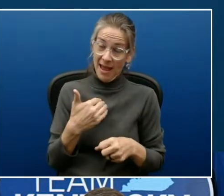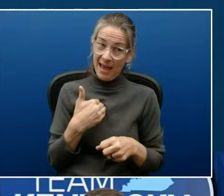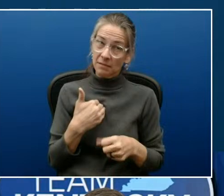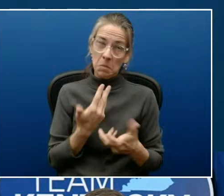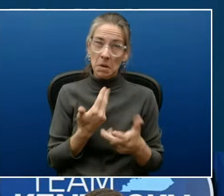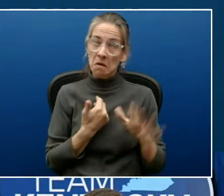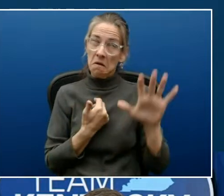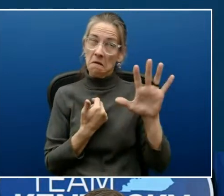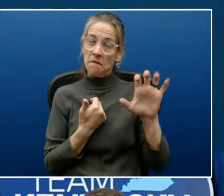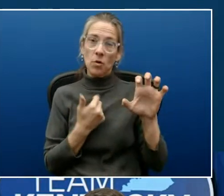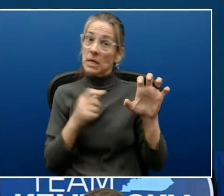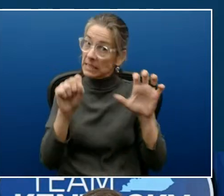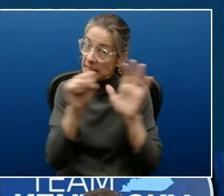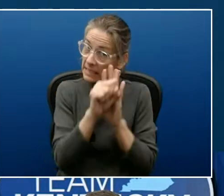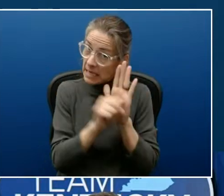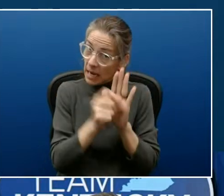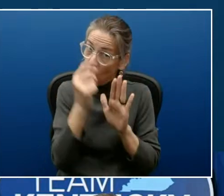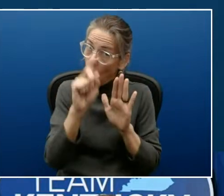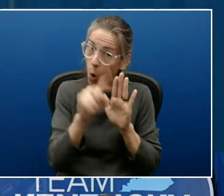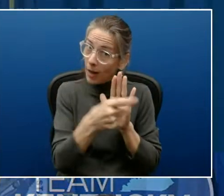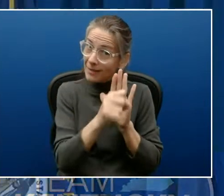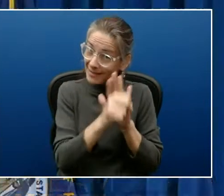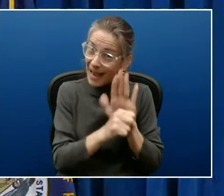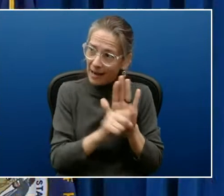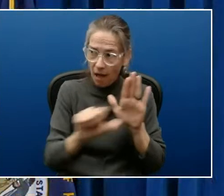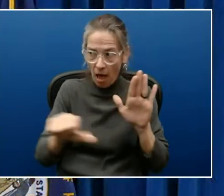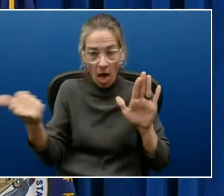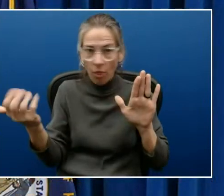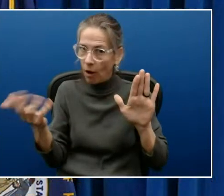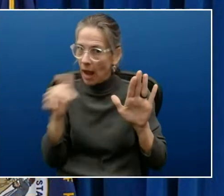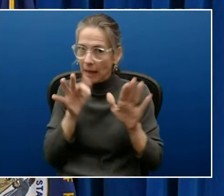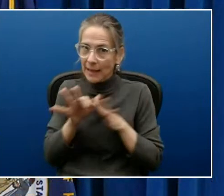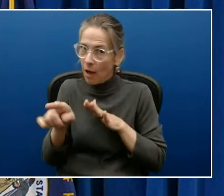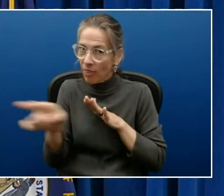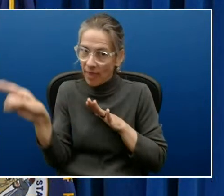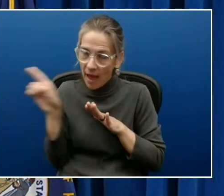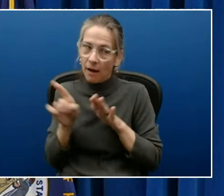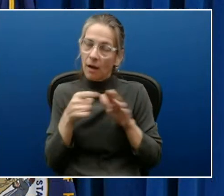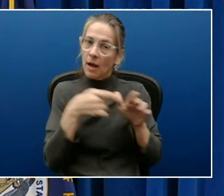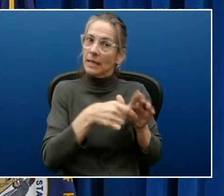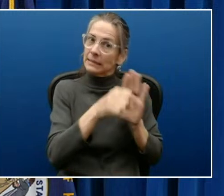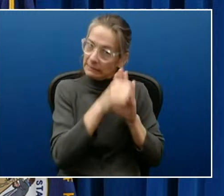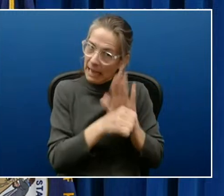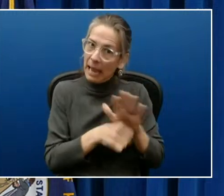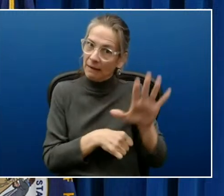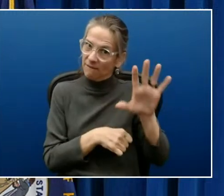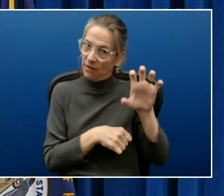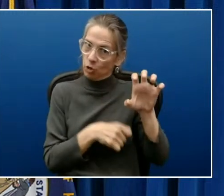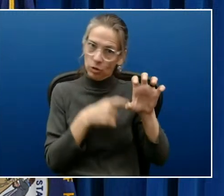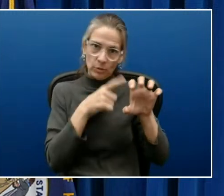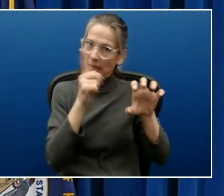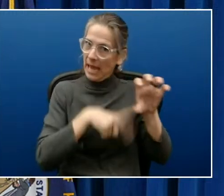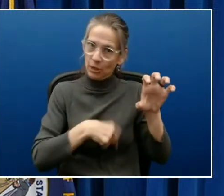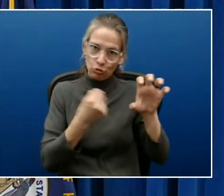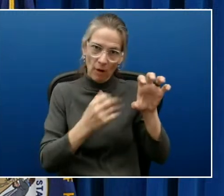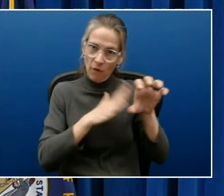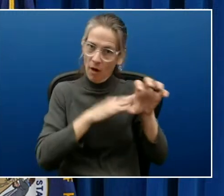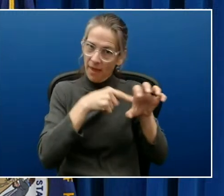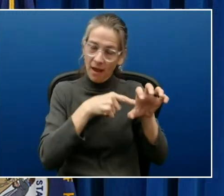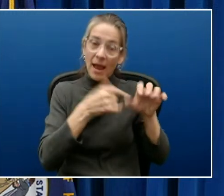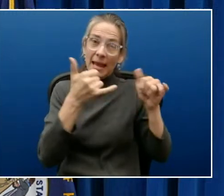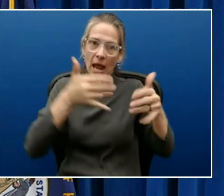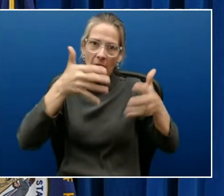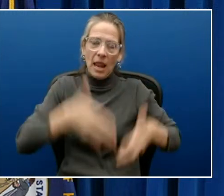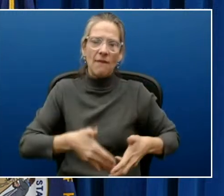state roads that were impassable. It's now down to under 200. We have 166 that